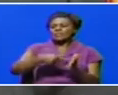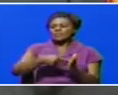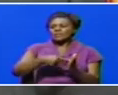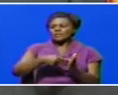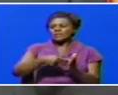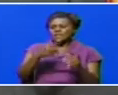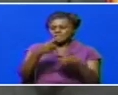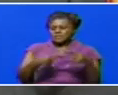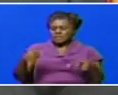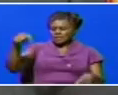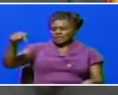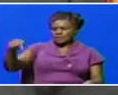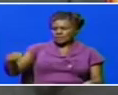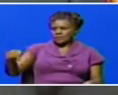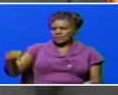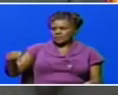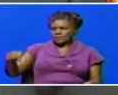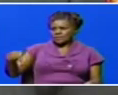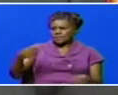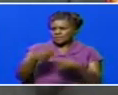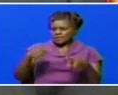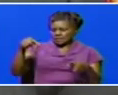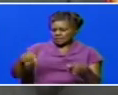this year. So I would see actually this